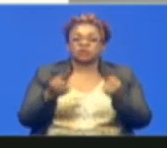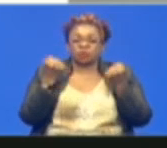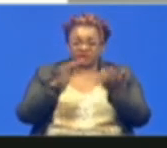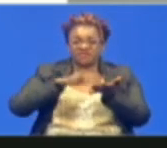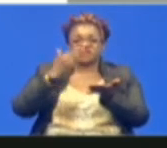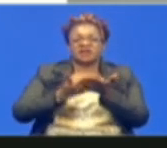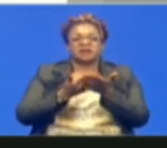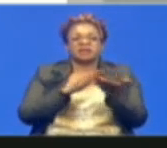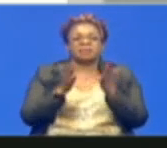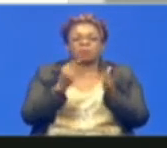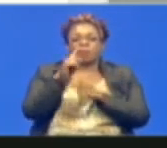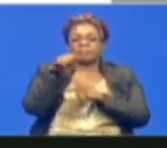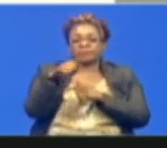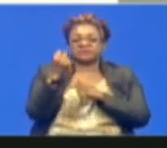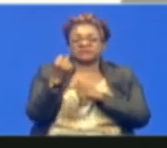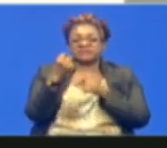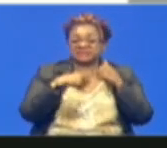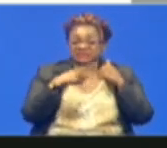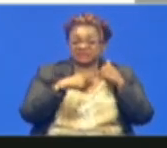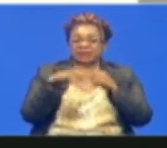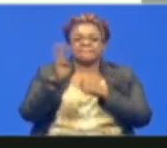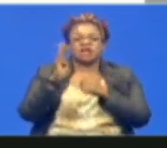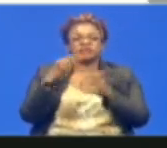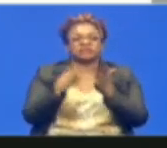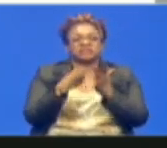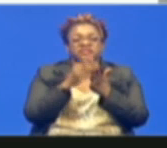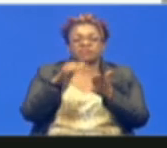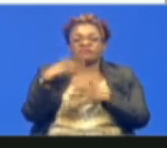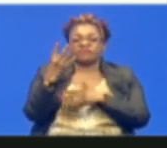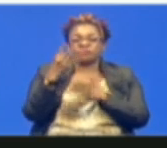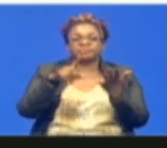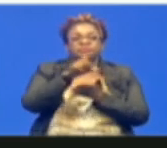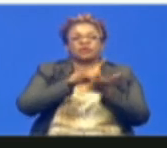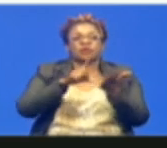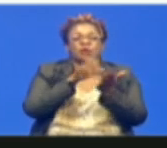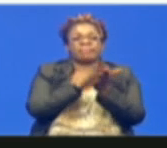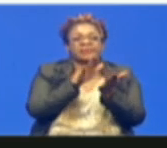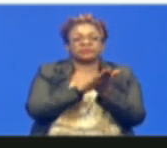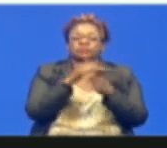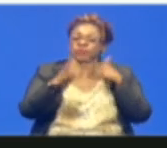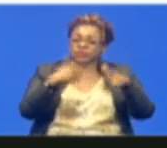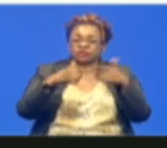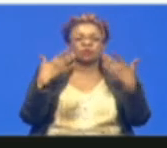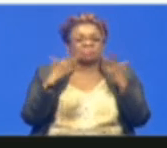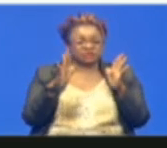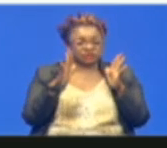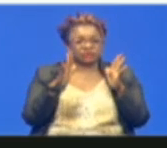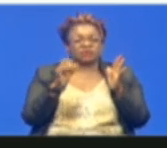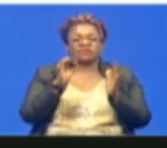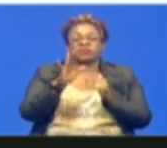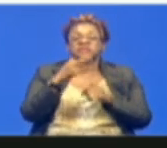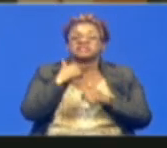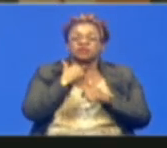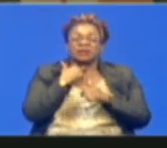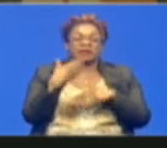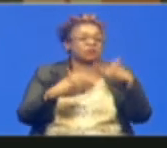worth 1.6 billion shillings from four local banks to accelerate the completion of stalled housing